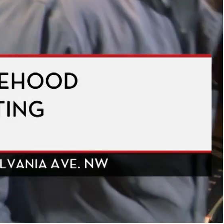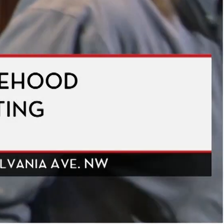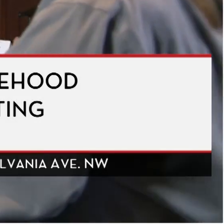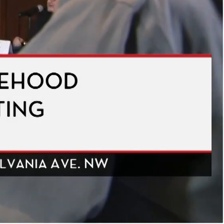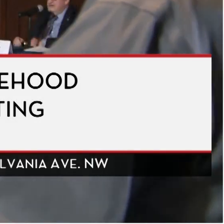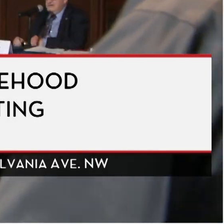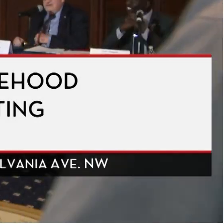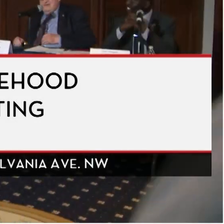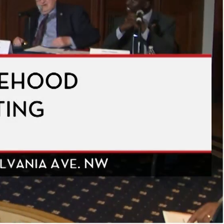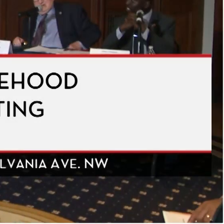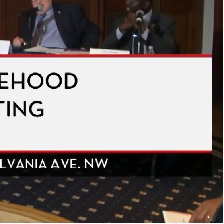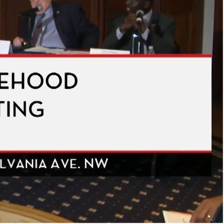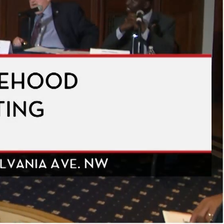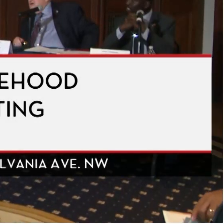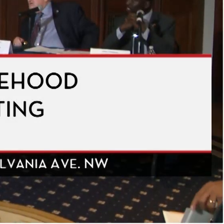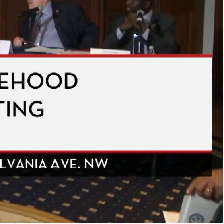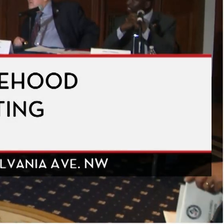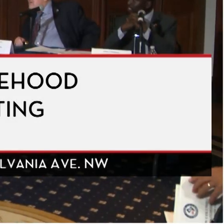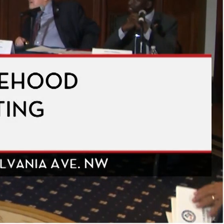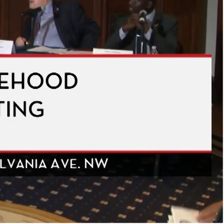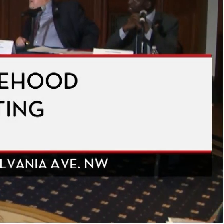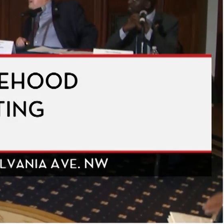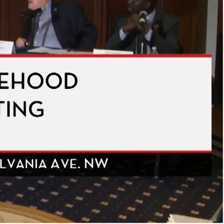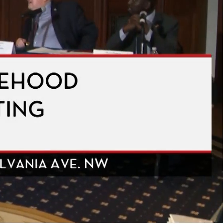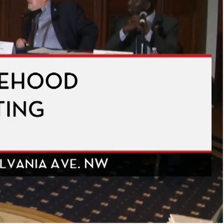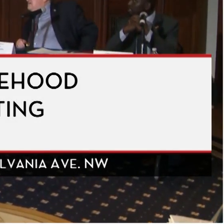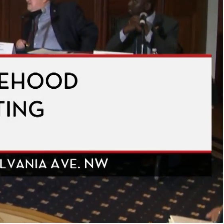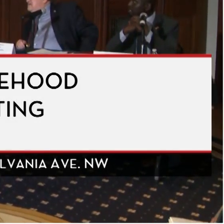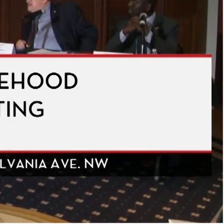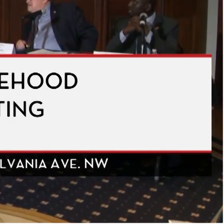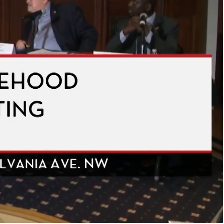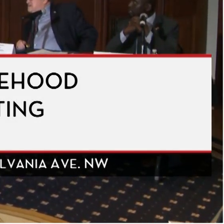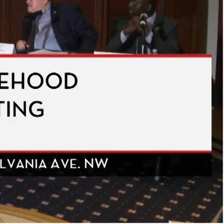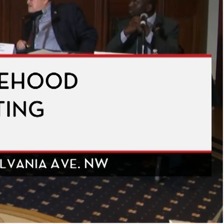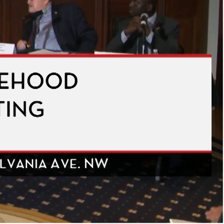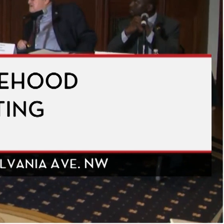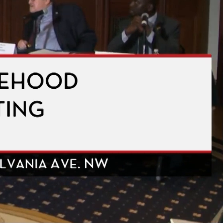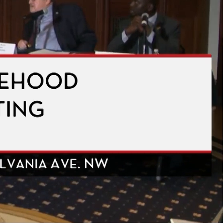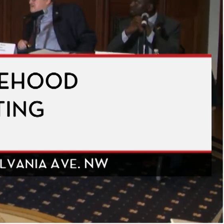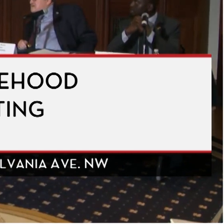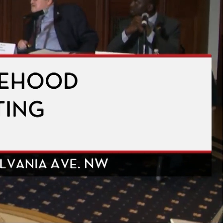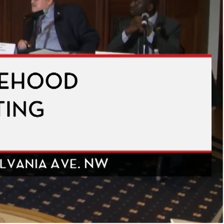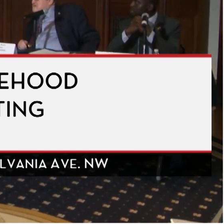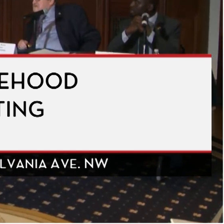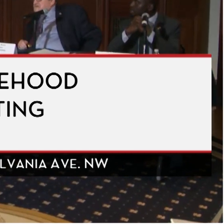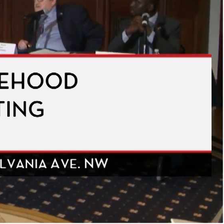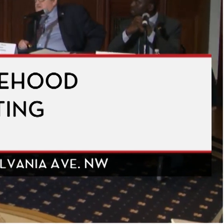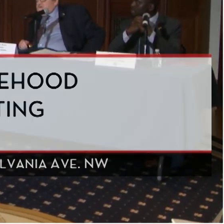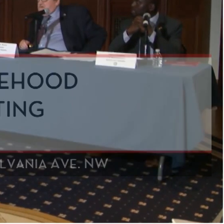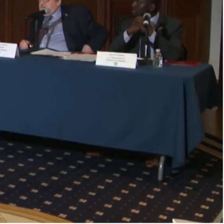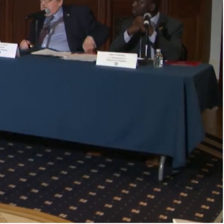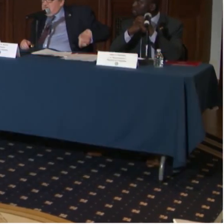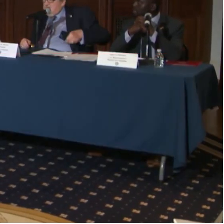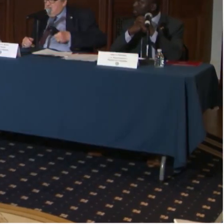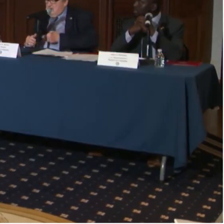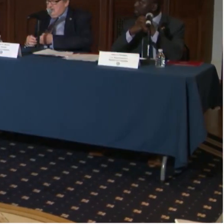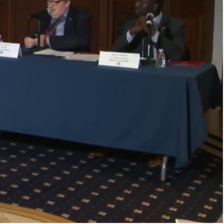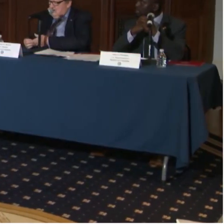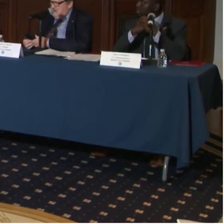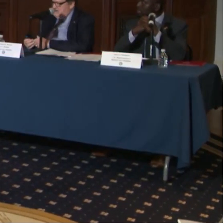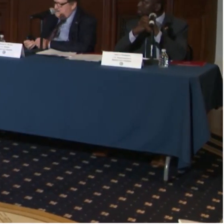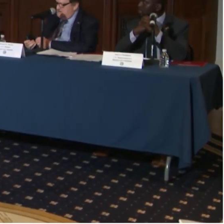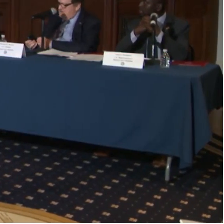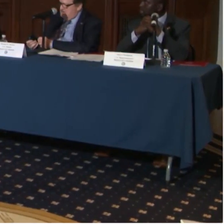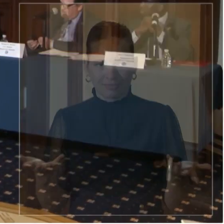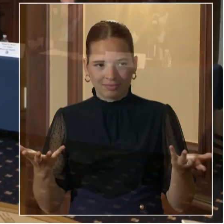Good afternoon, everyone. I'm Muriel Bowser. I am Mayor of the District of Columbia and a member of the